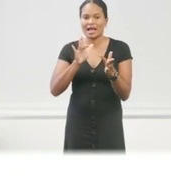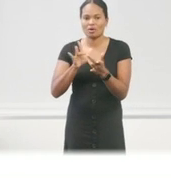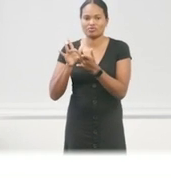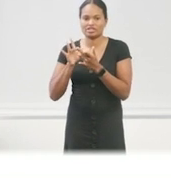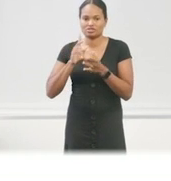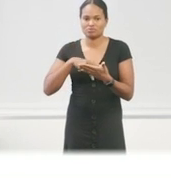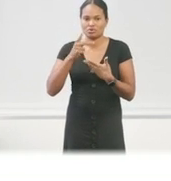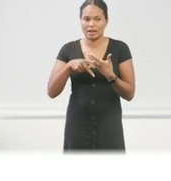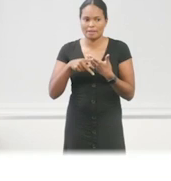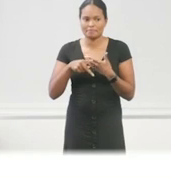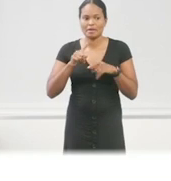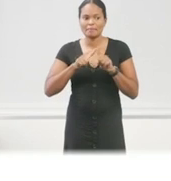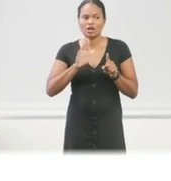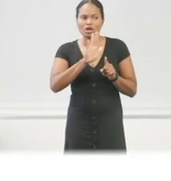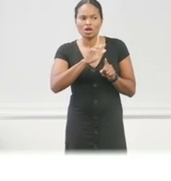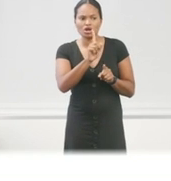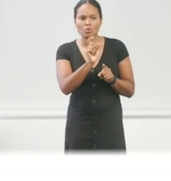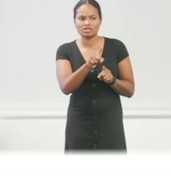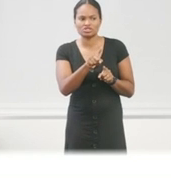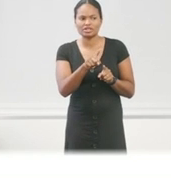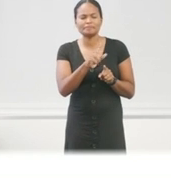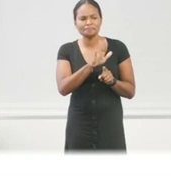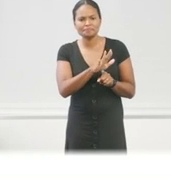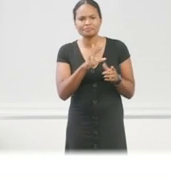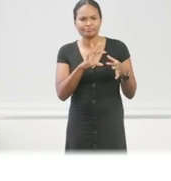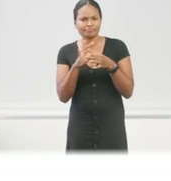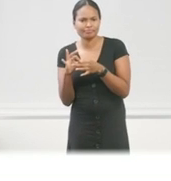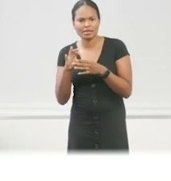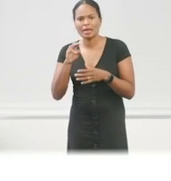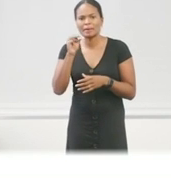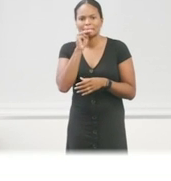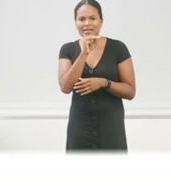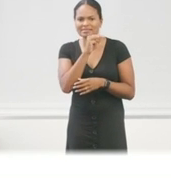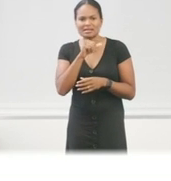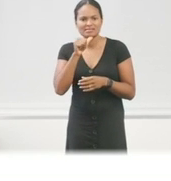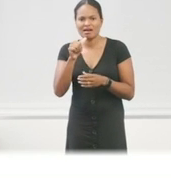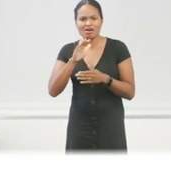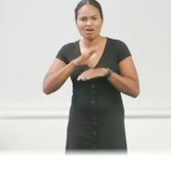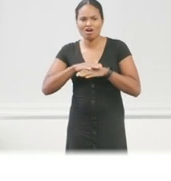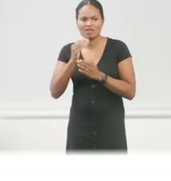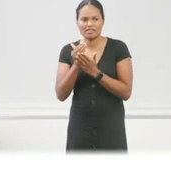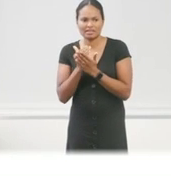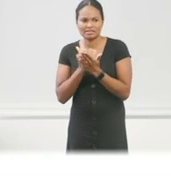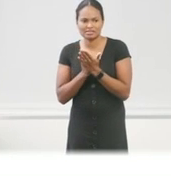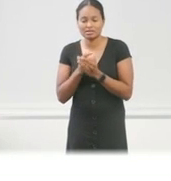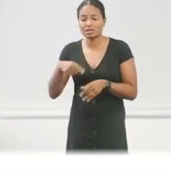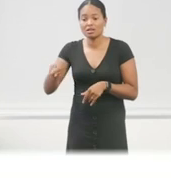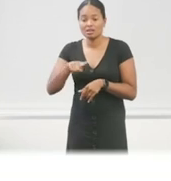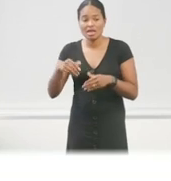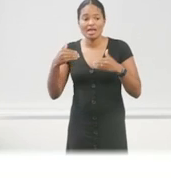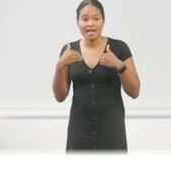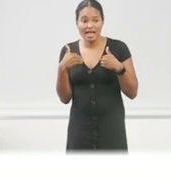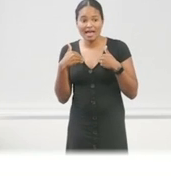was surprisingly not on your list, but they have a respite center. It's 10 to 7. They